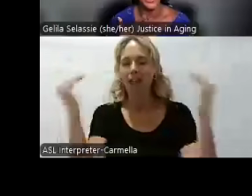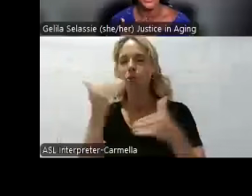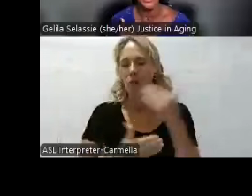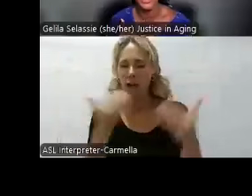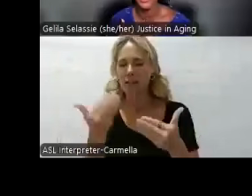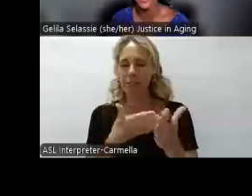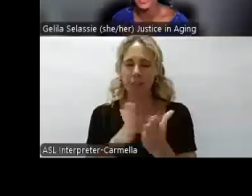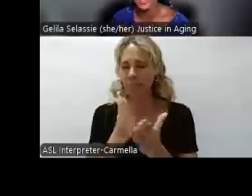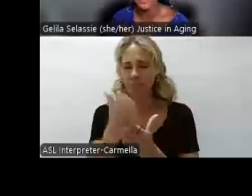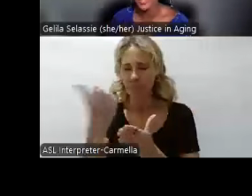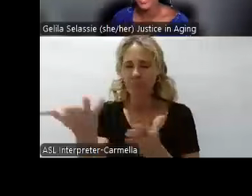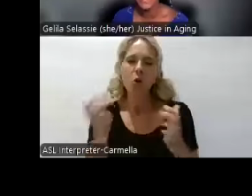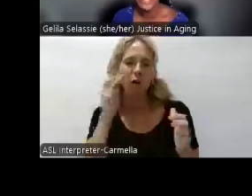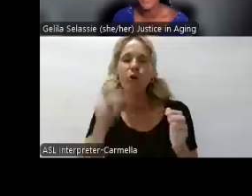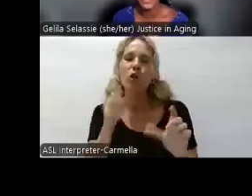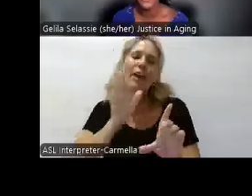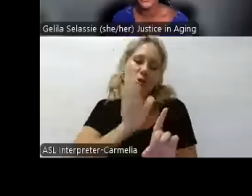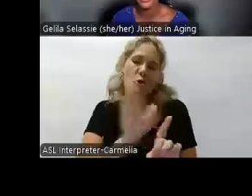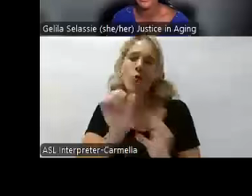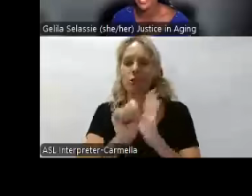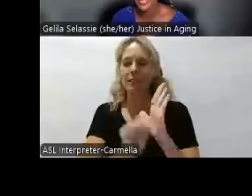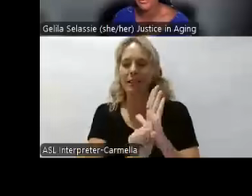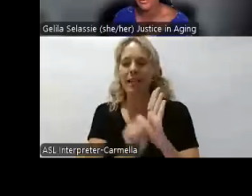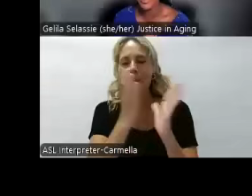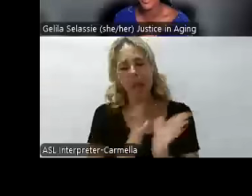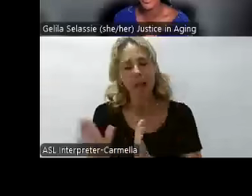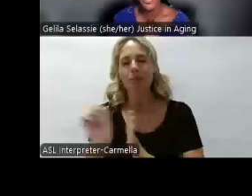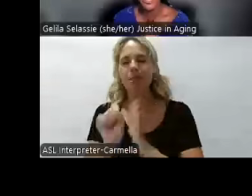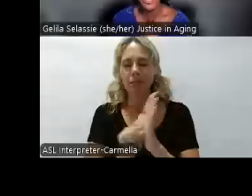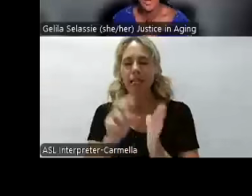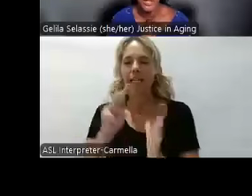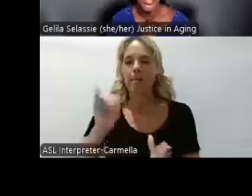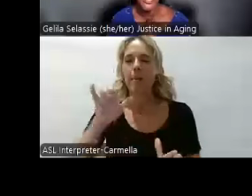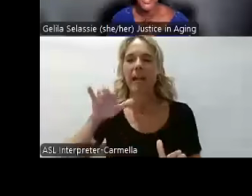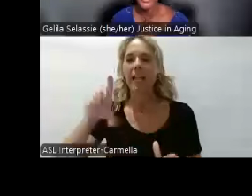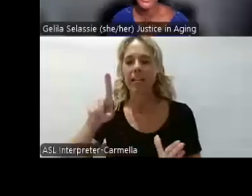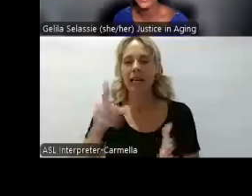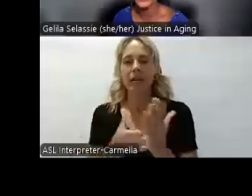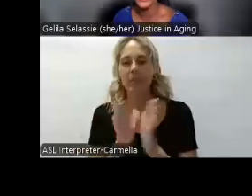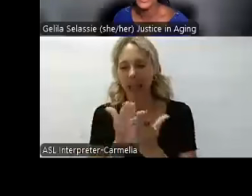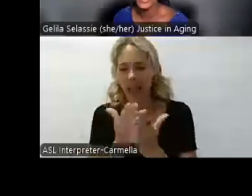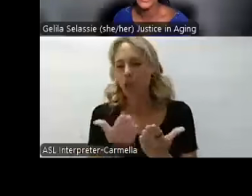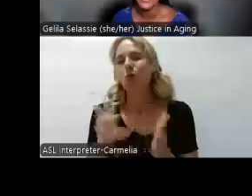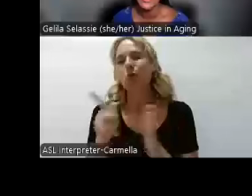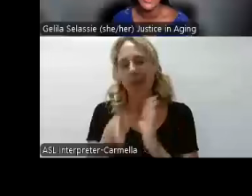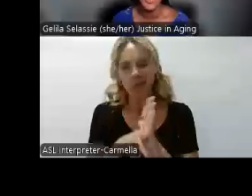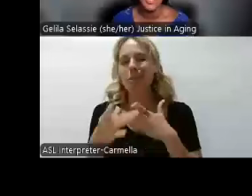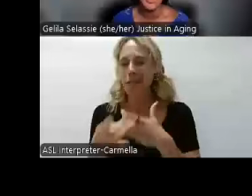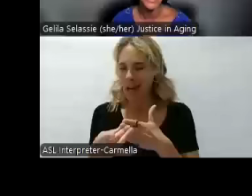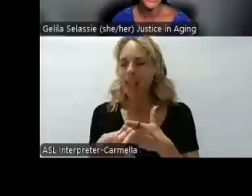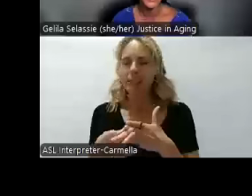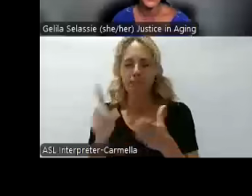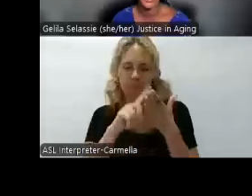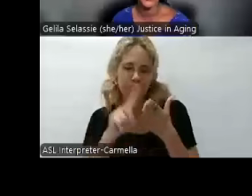strongly encourage you looking at your state plans, your state Medicaid manuals, policy guides, things like that, to see